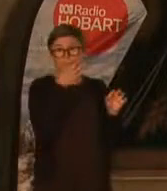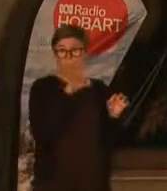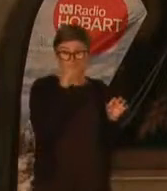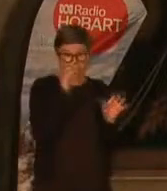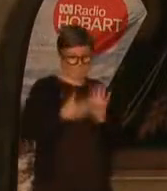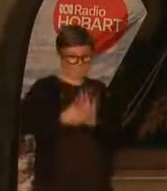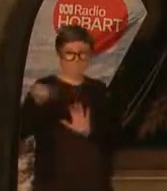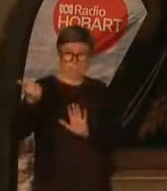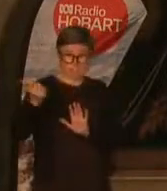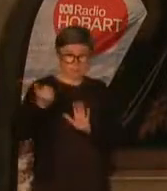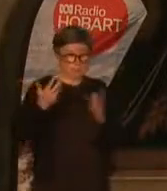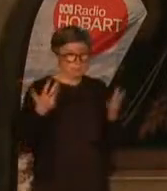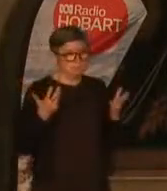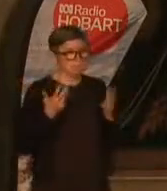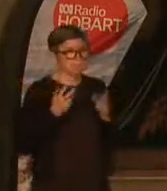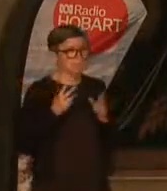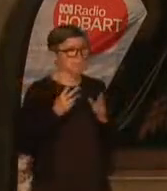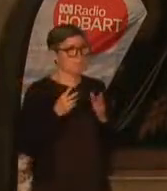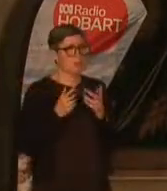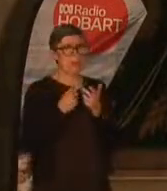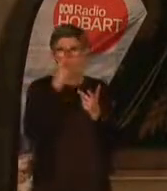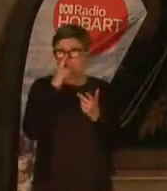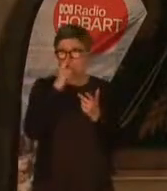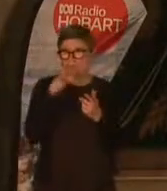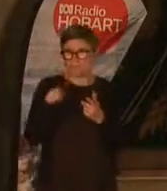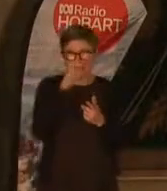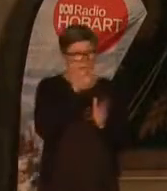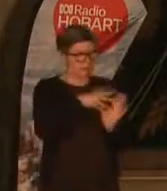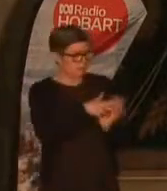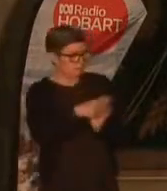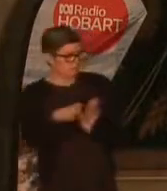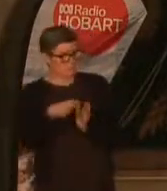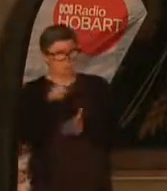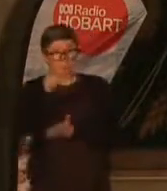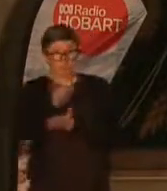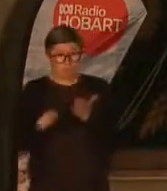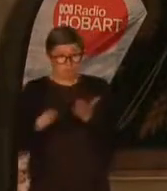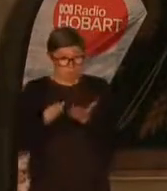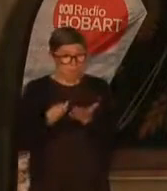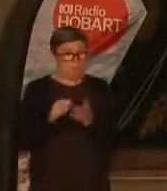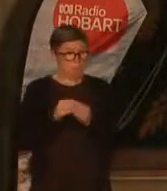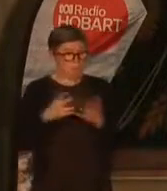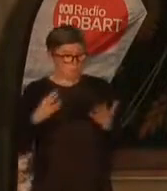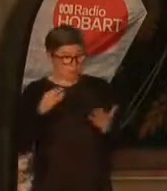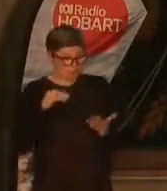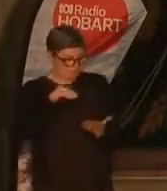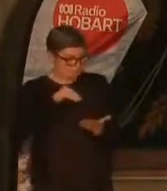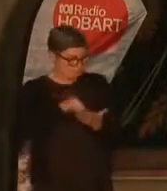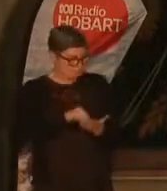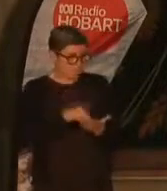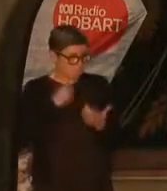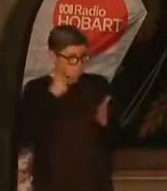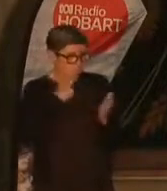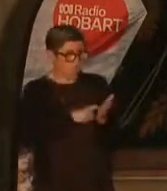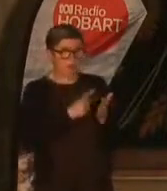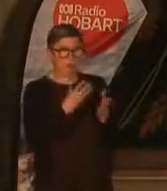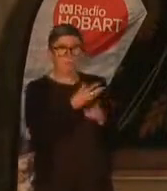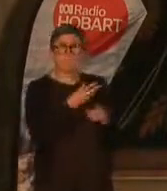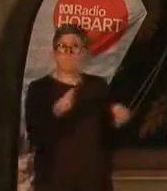that somehow other people can write it and use it without acknowledging where it came from, as if